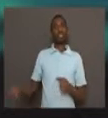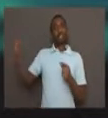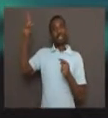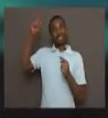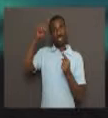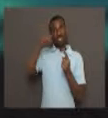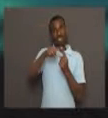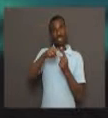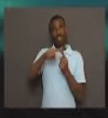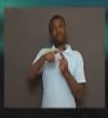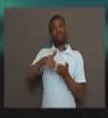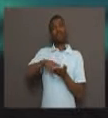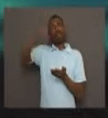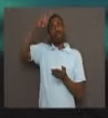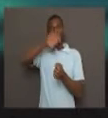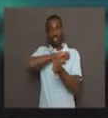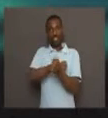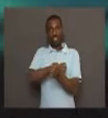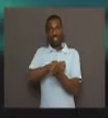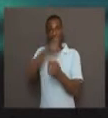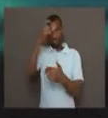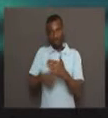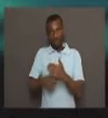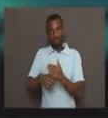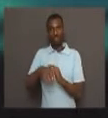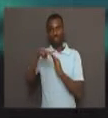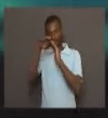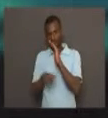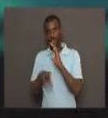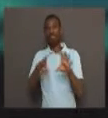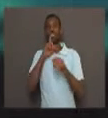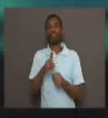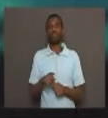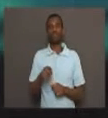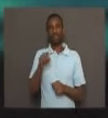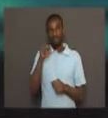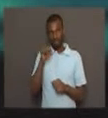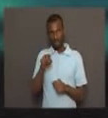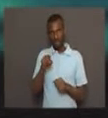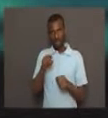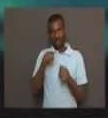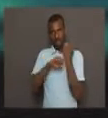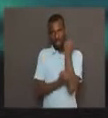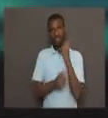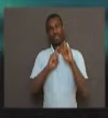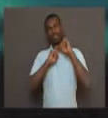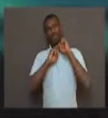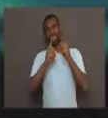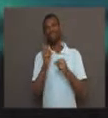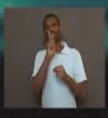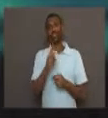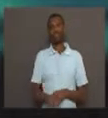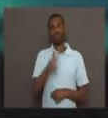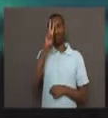smaller energy value from the higher energy value. Thus, the